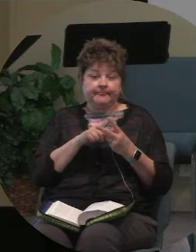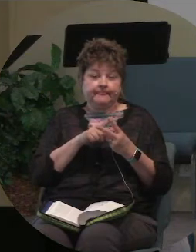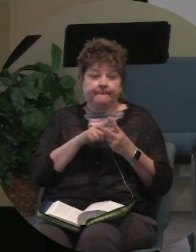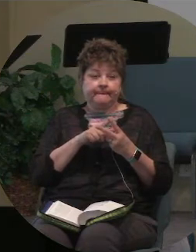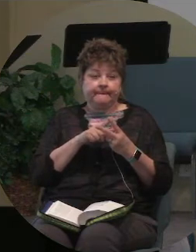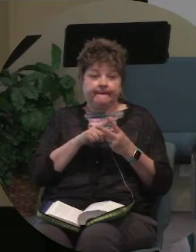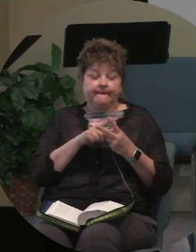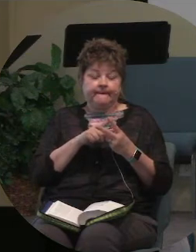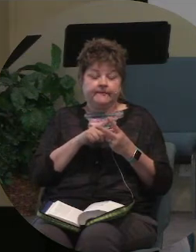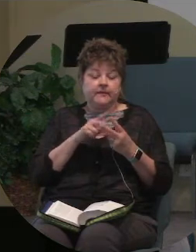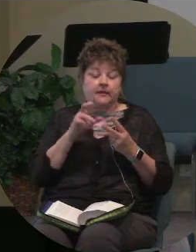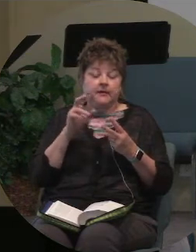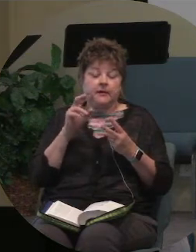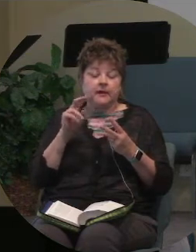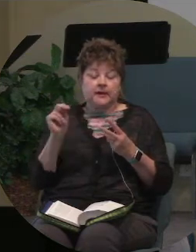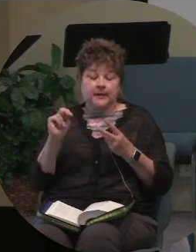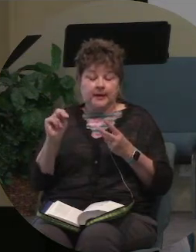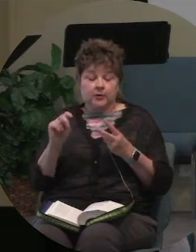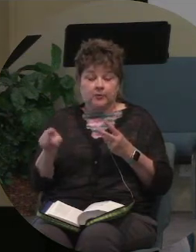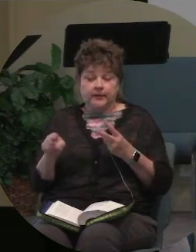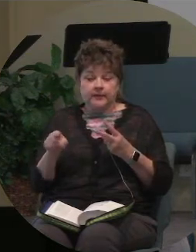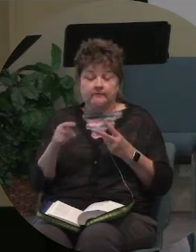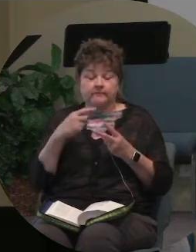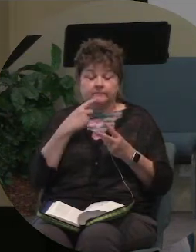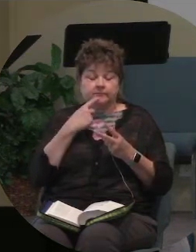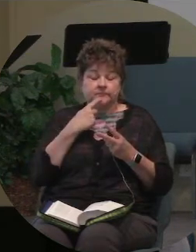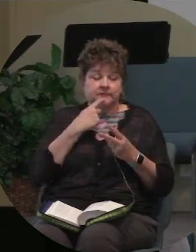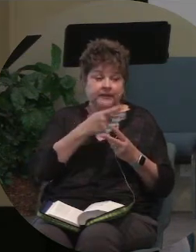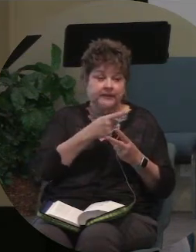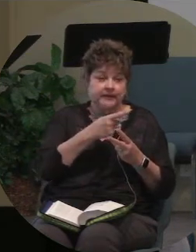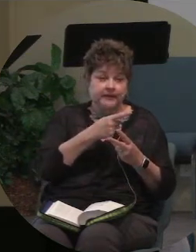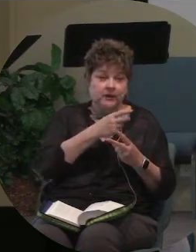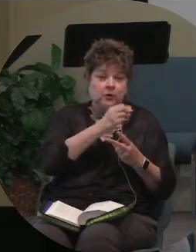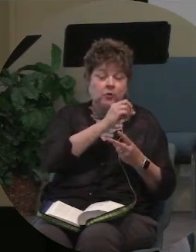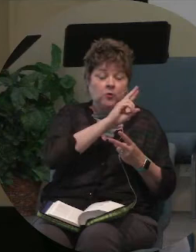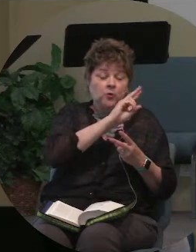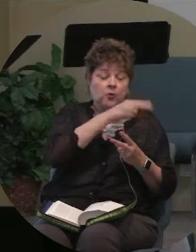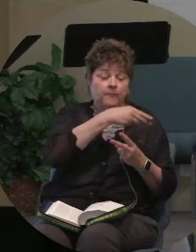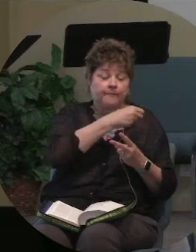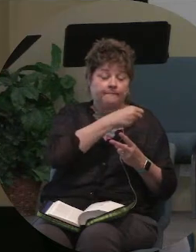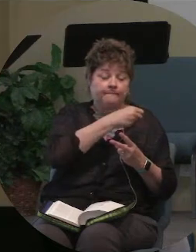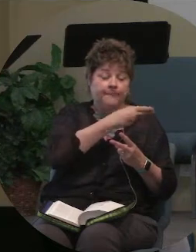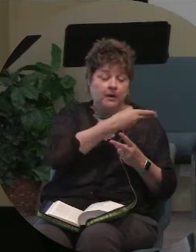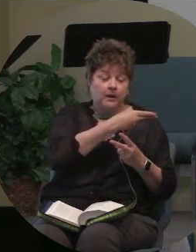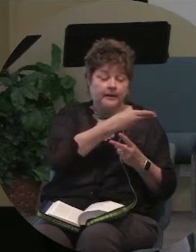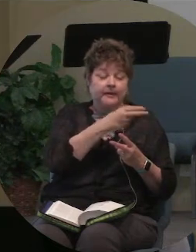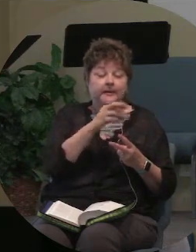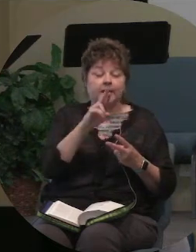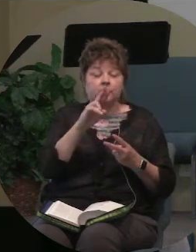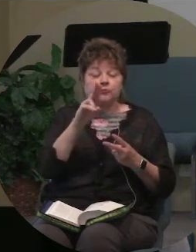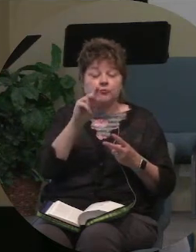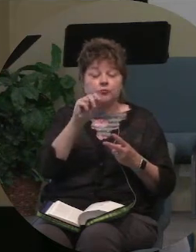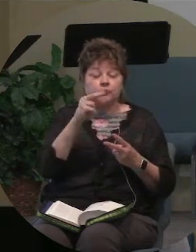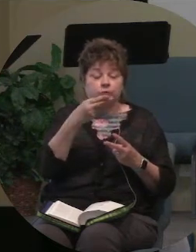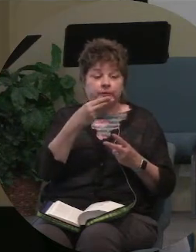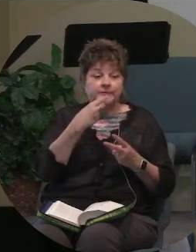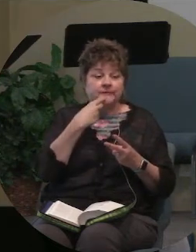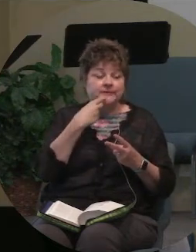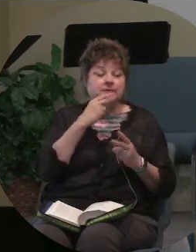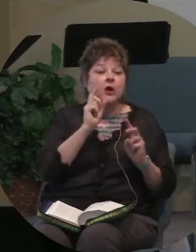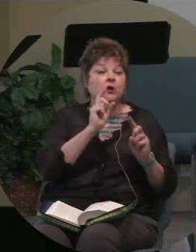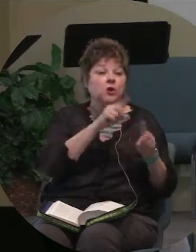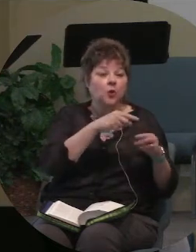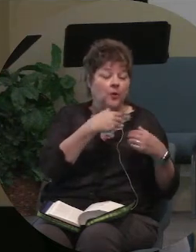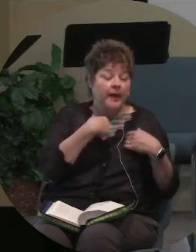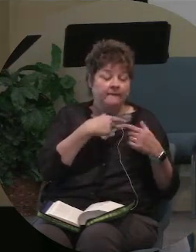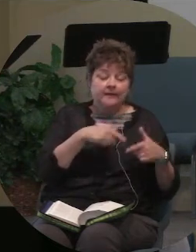Naomi imploring Orpah and Ruth, go have a life. I do